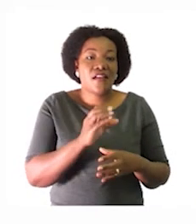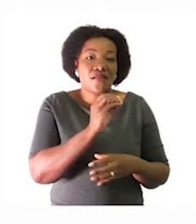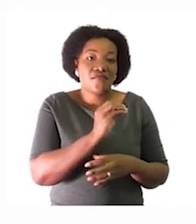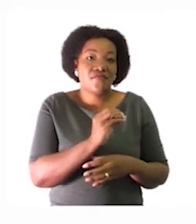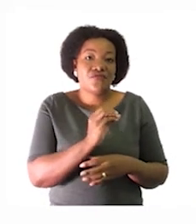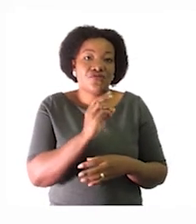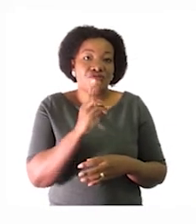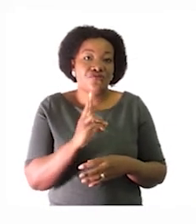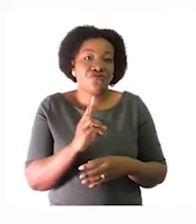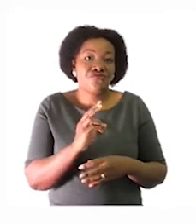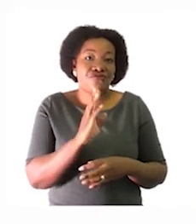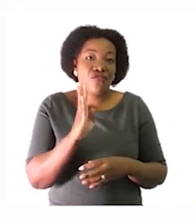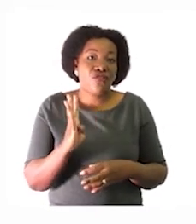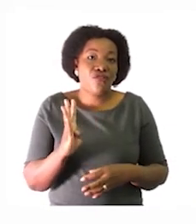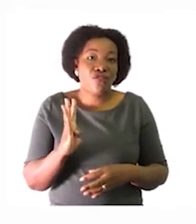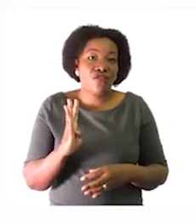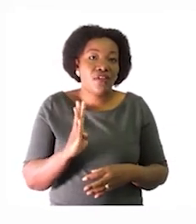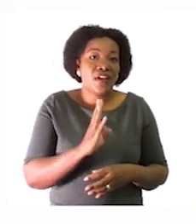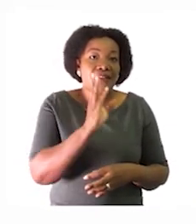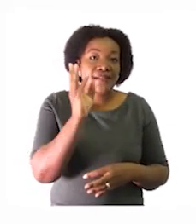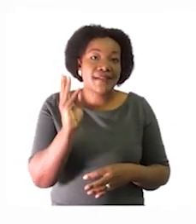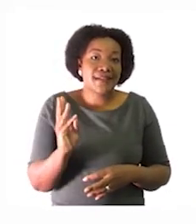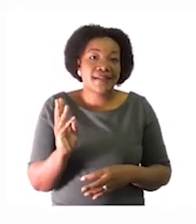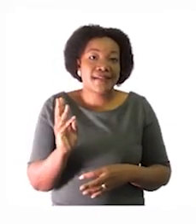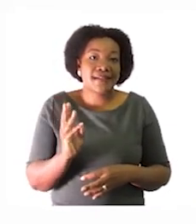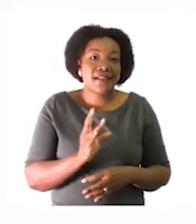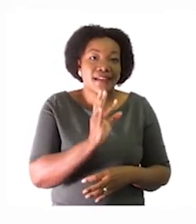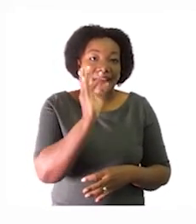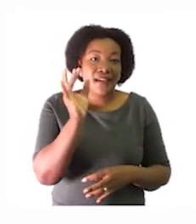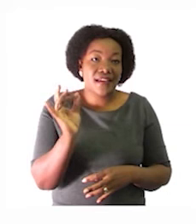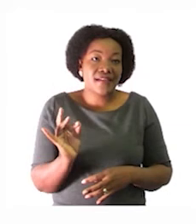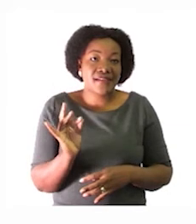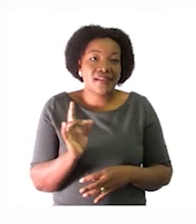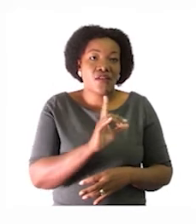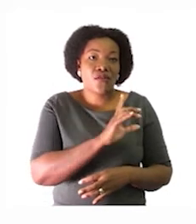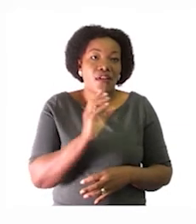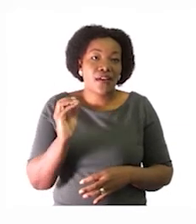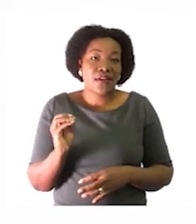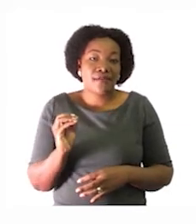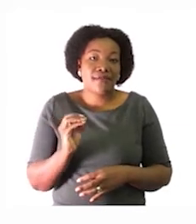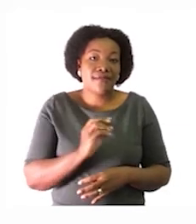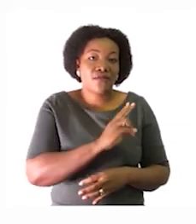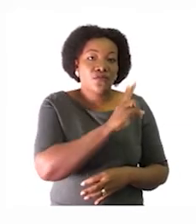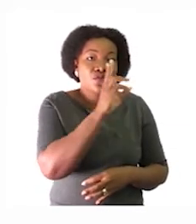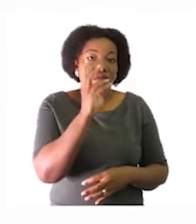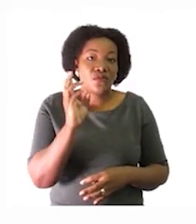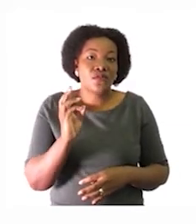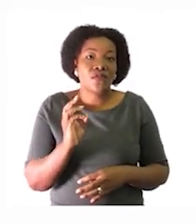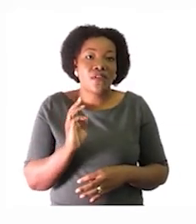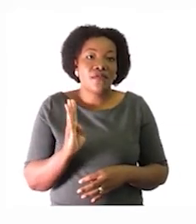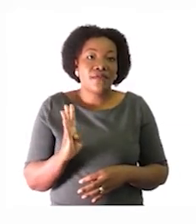0, 2, 4, 6, 8, 10, 12,